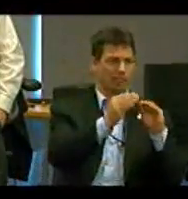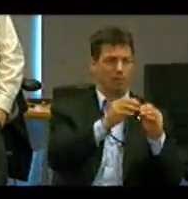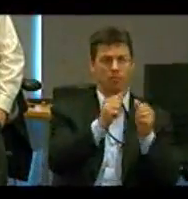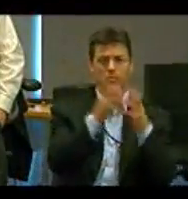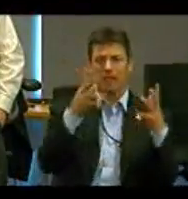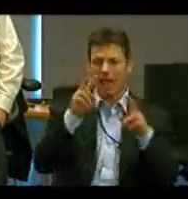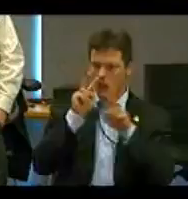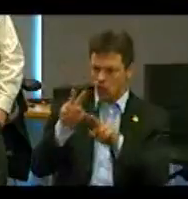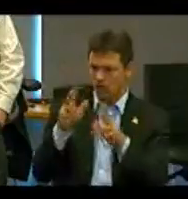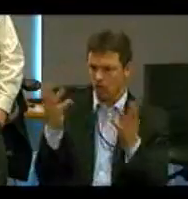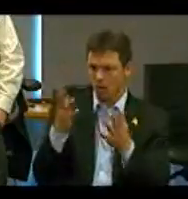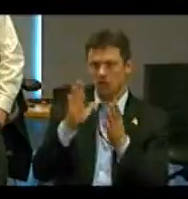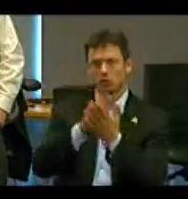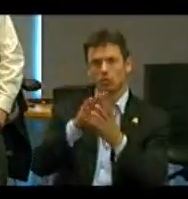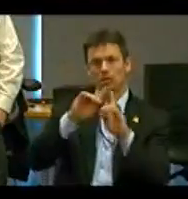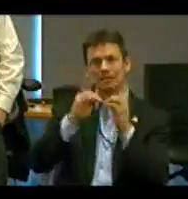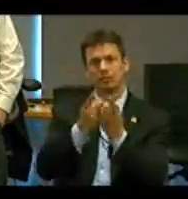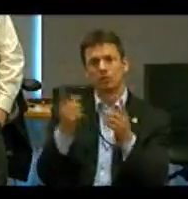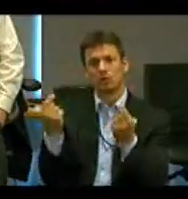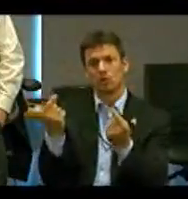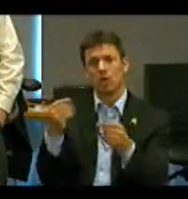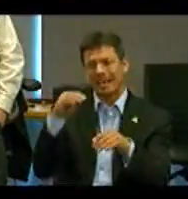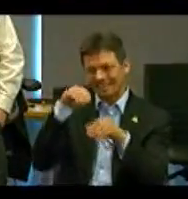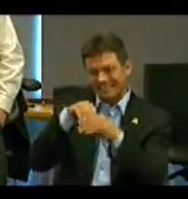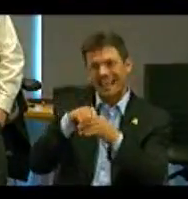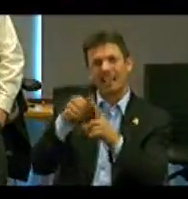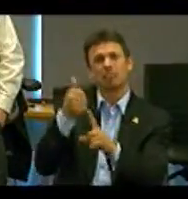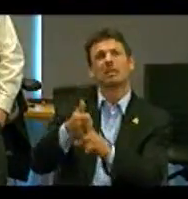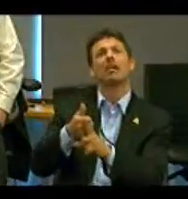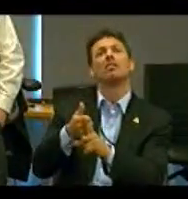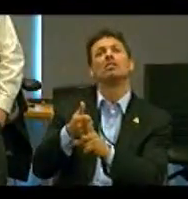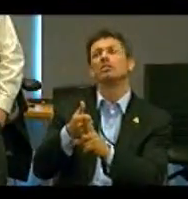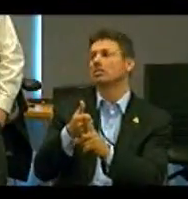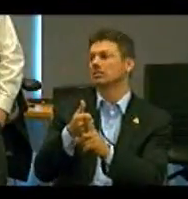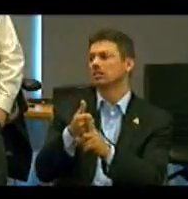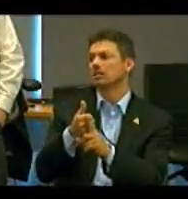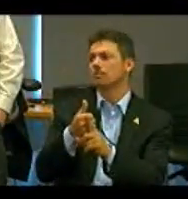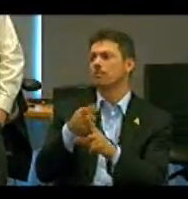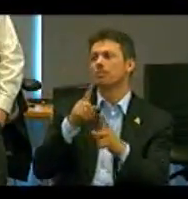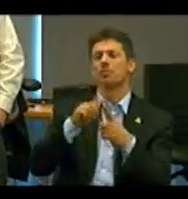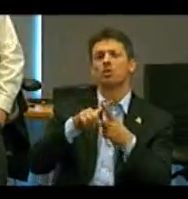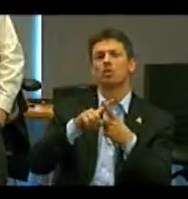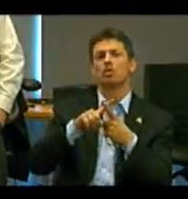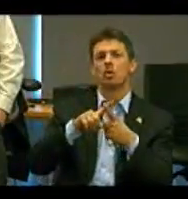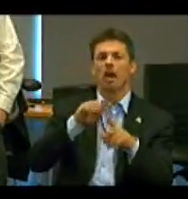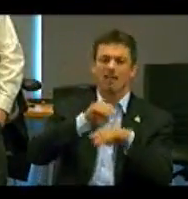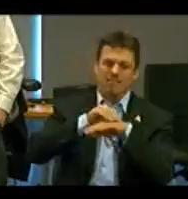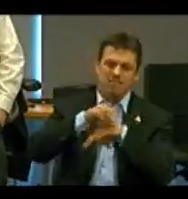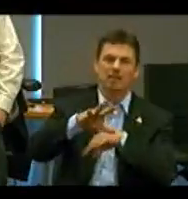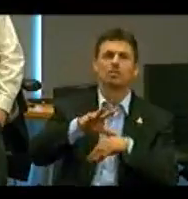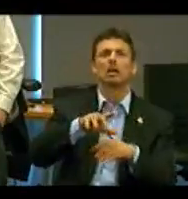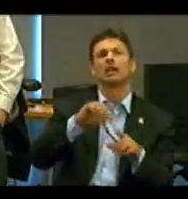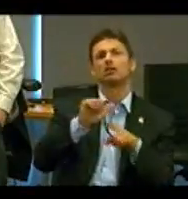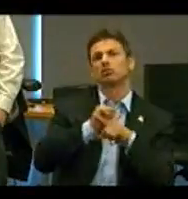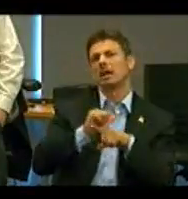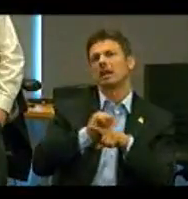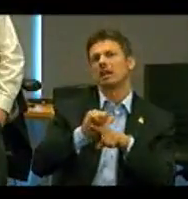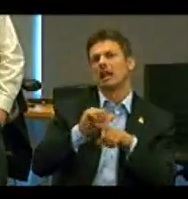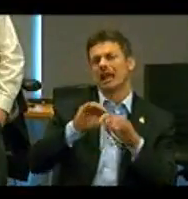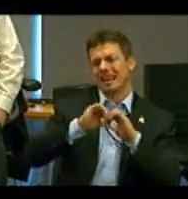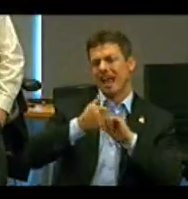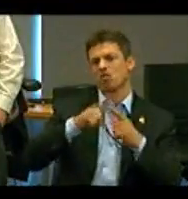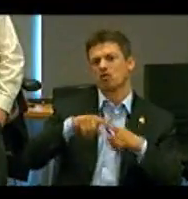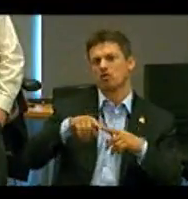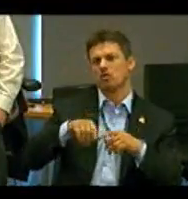looking at what school districts do inside themselves to effectuate training on how to